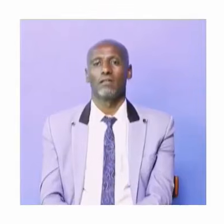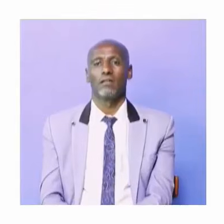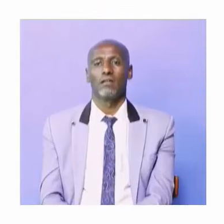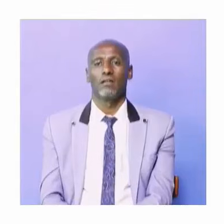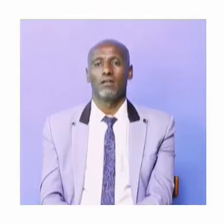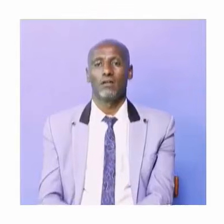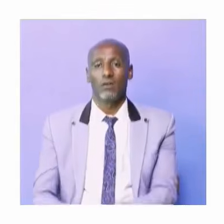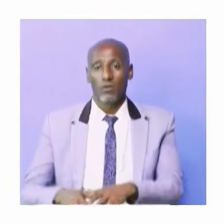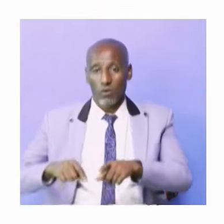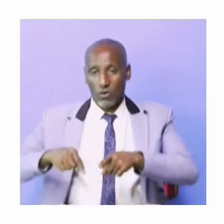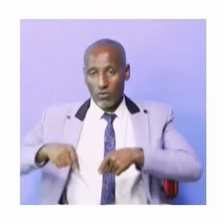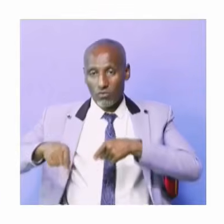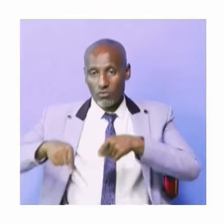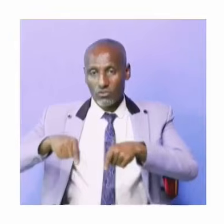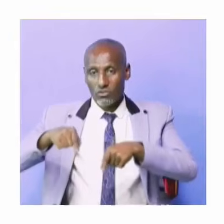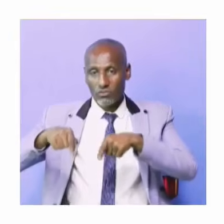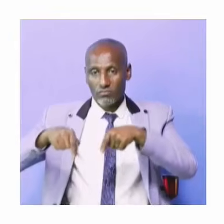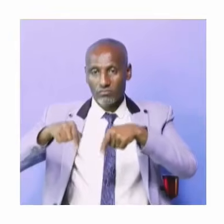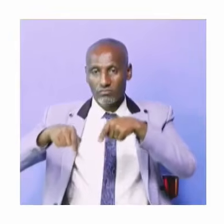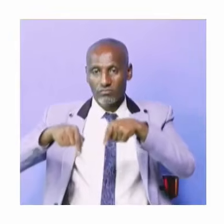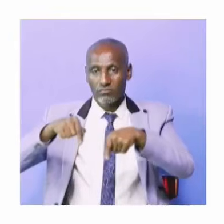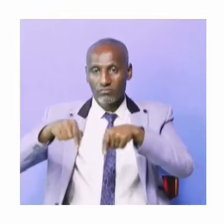on foot.